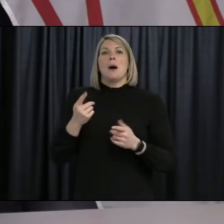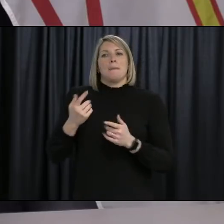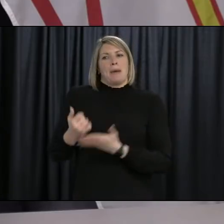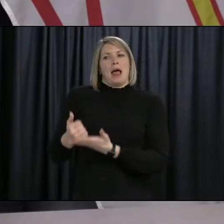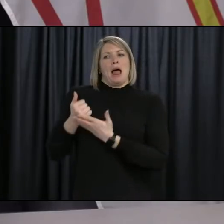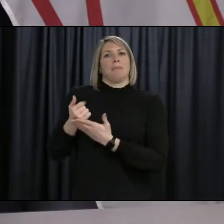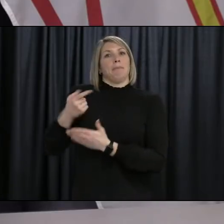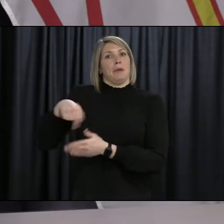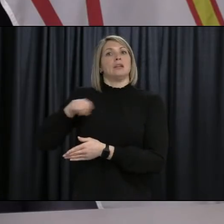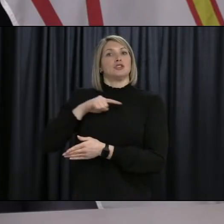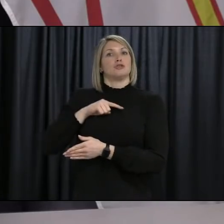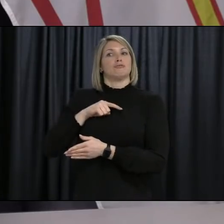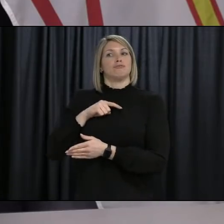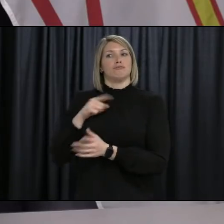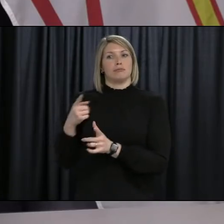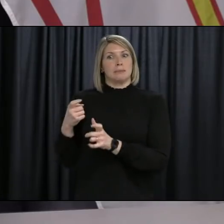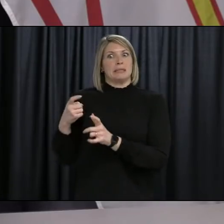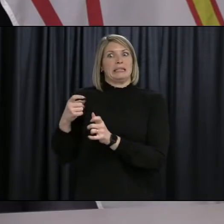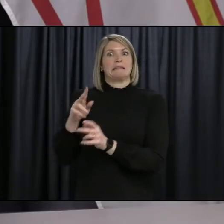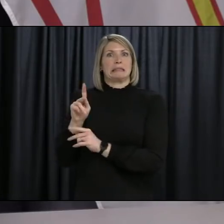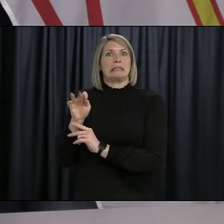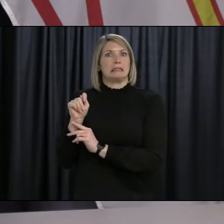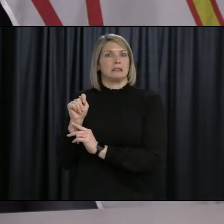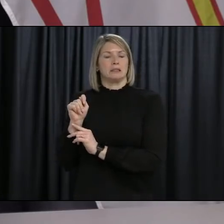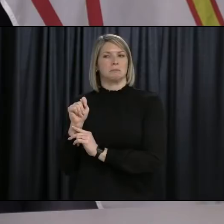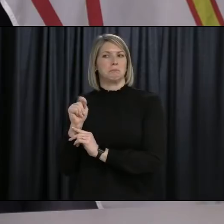You know, so far it's been quite successful.